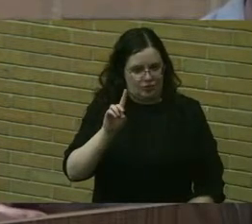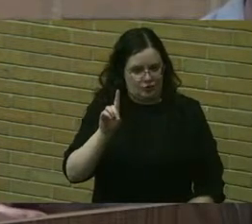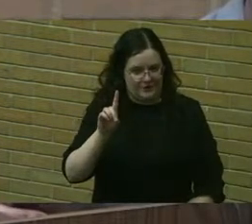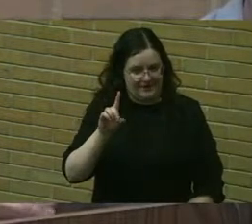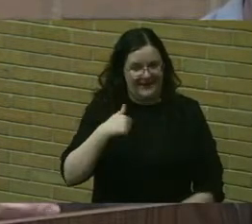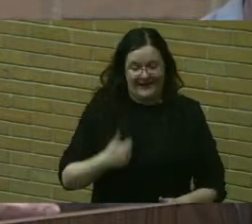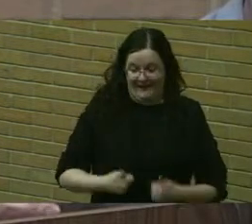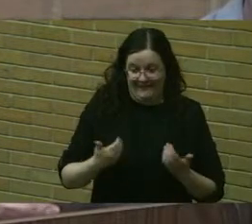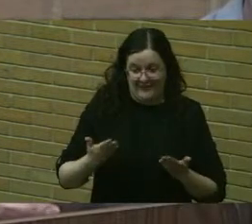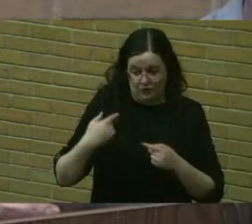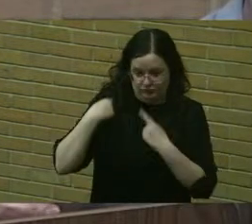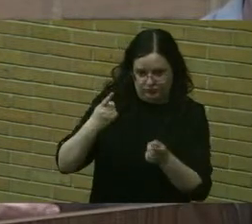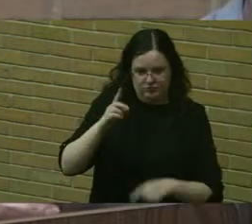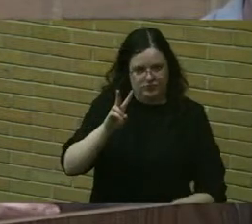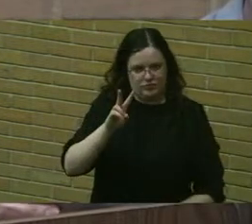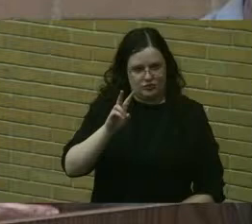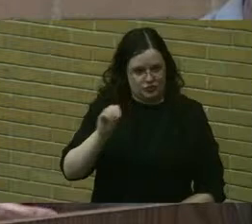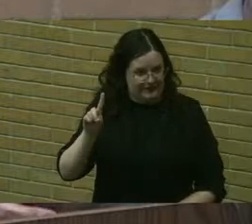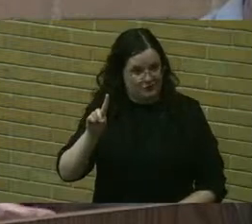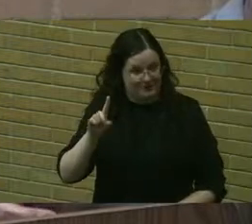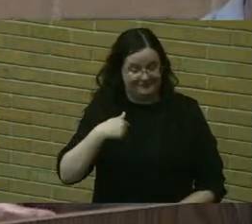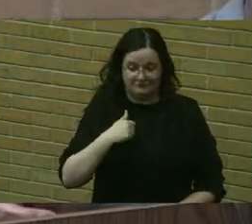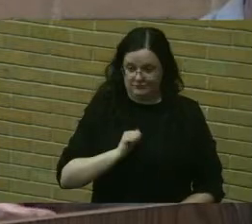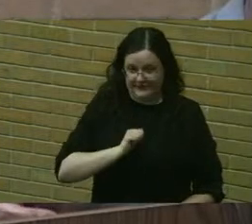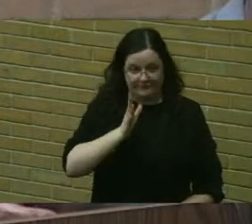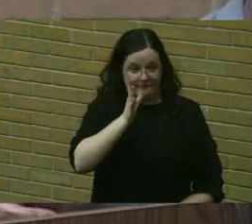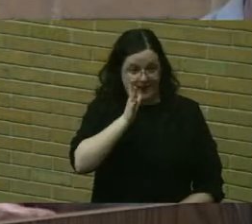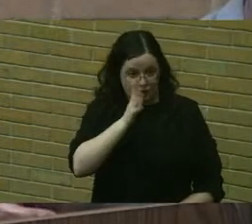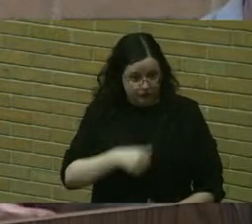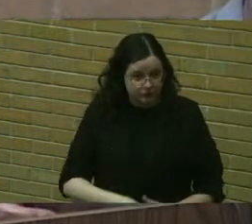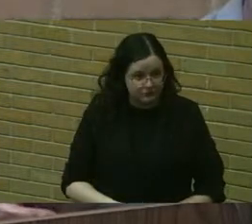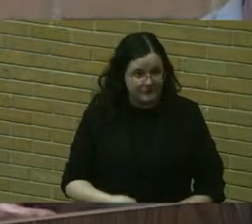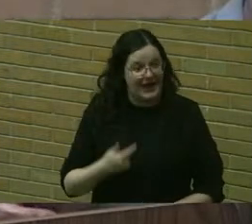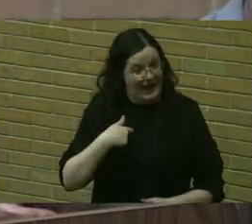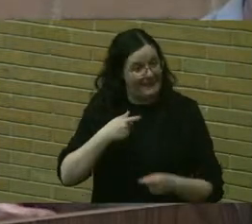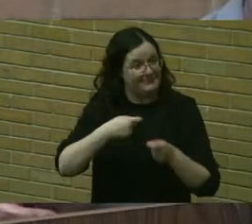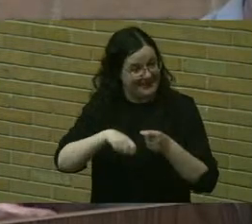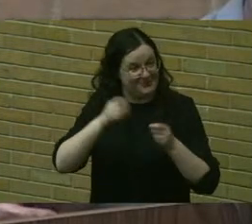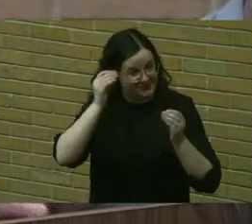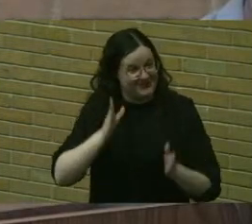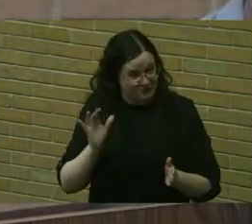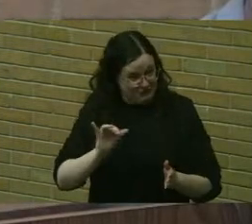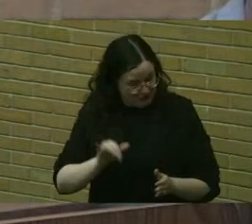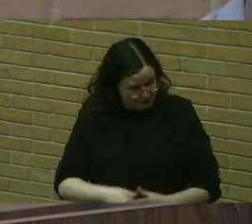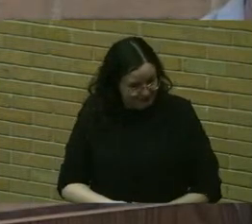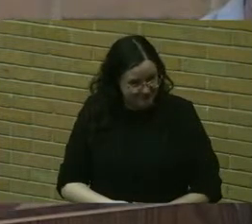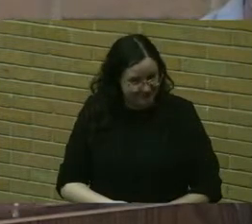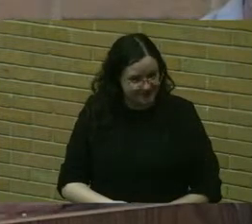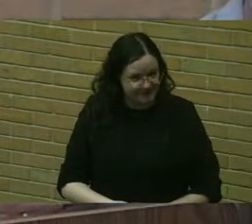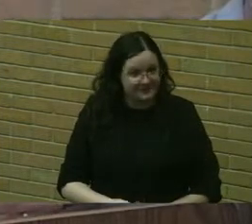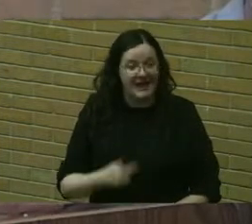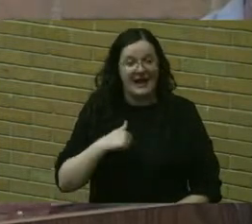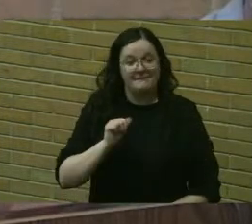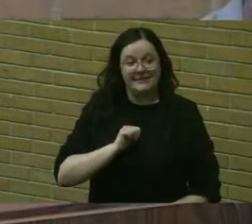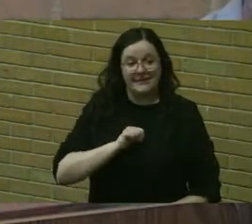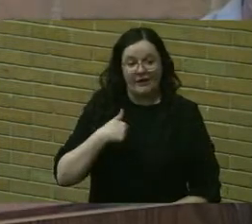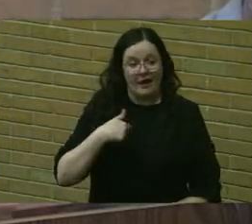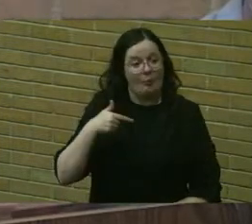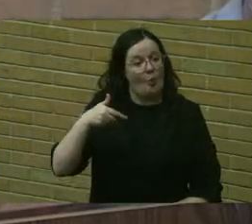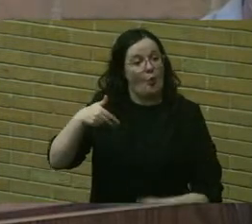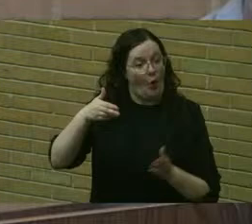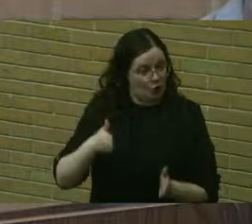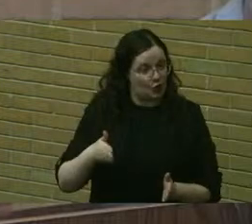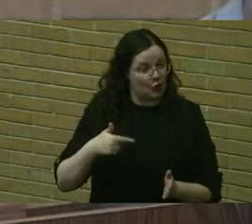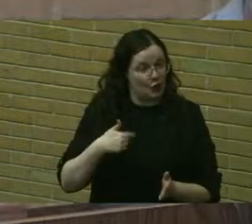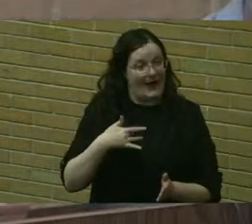2001. I'm a parent. I am a substitute teacher. I am a walker. I